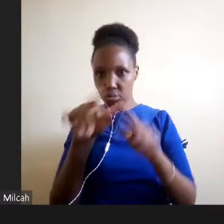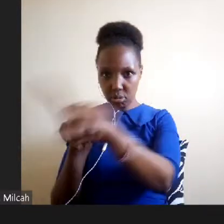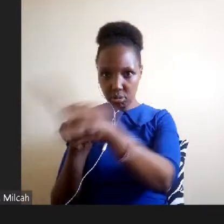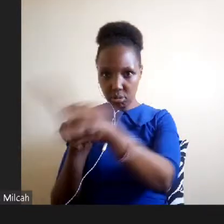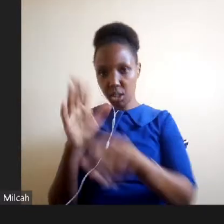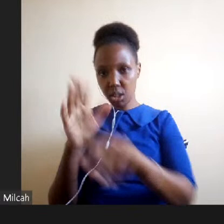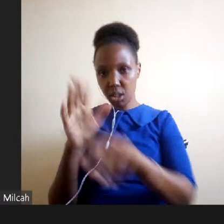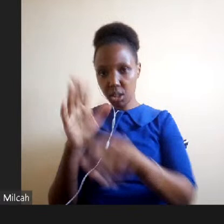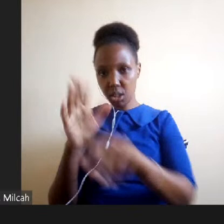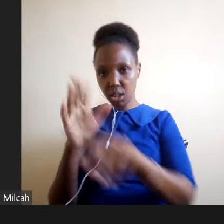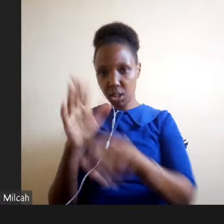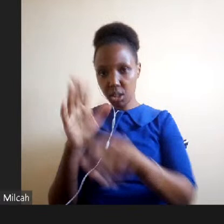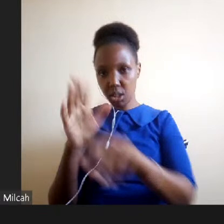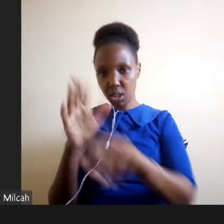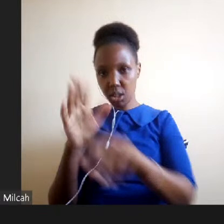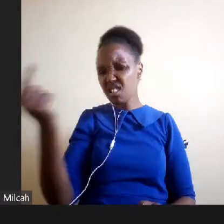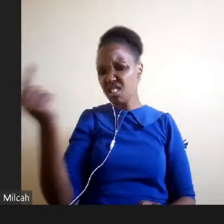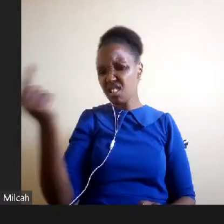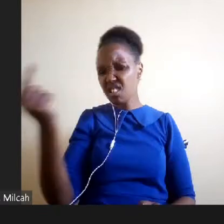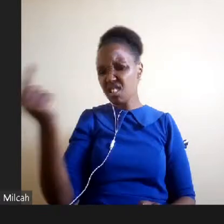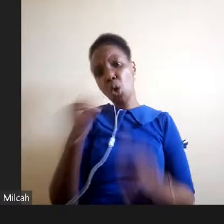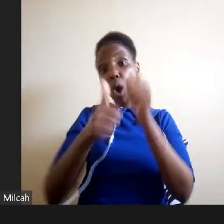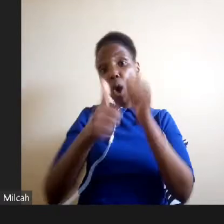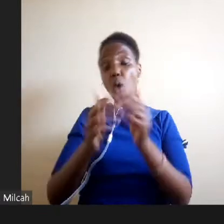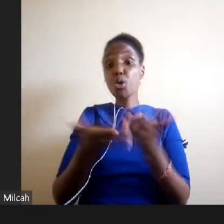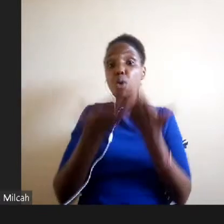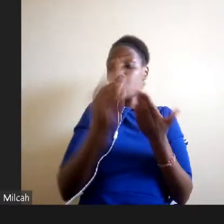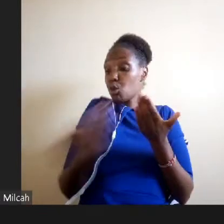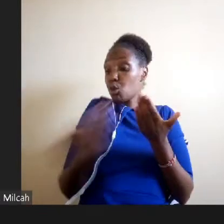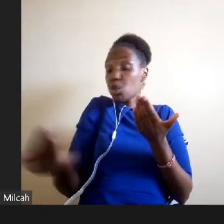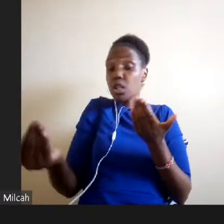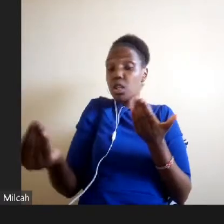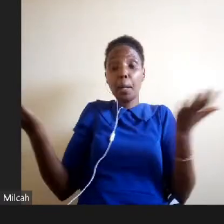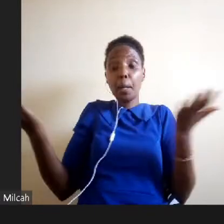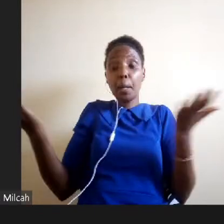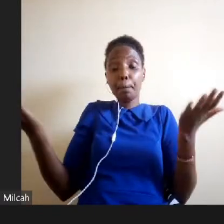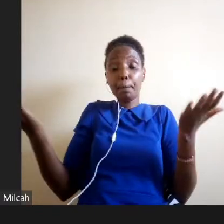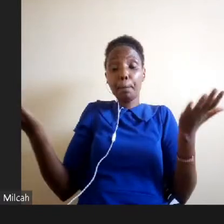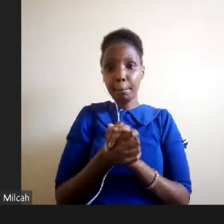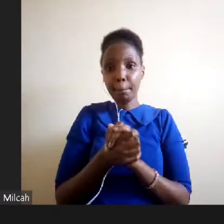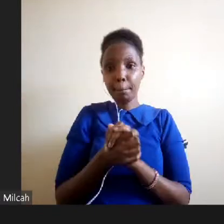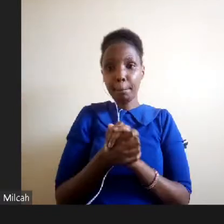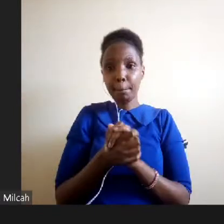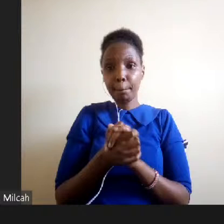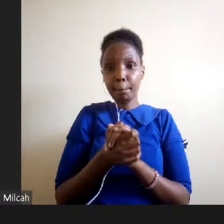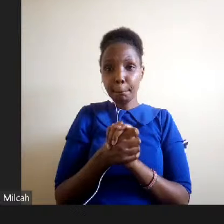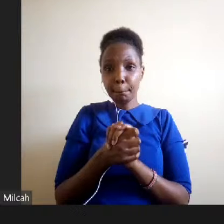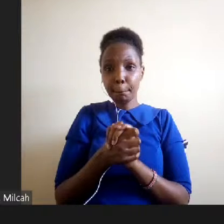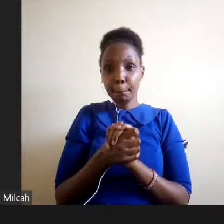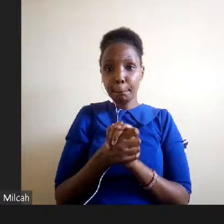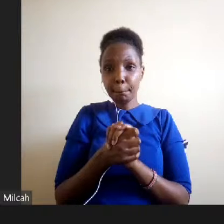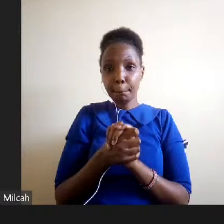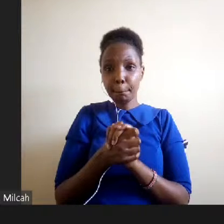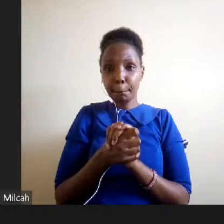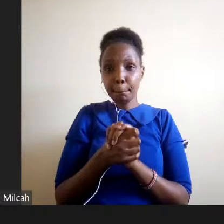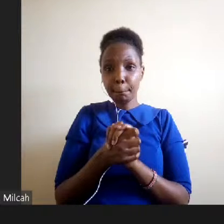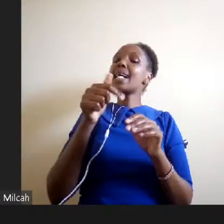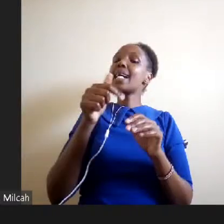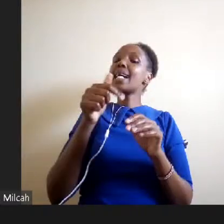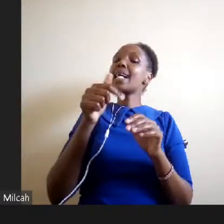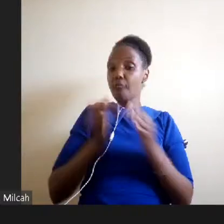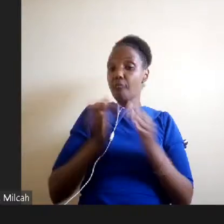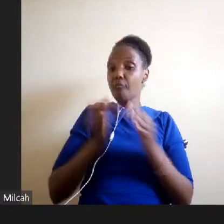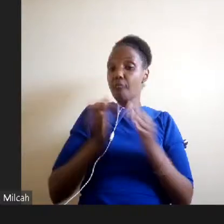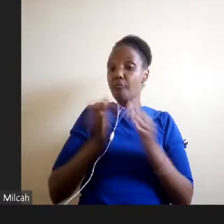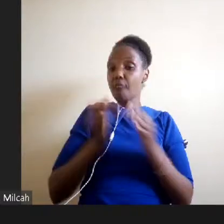these accounts. And first and foremost, just get to see, are our children having public accounts or private accounts? And are they sharing